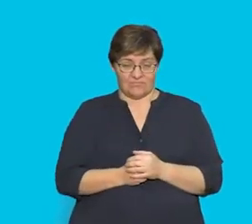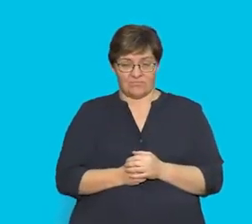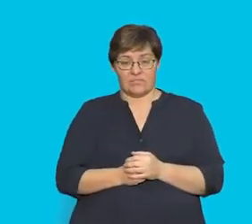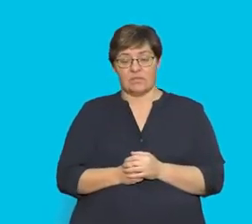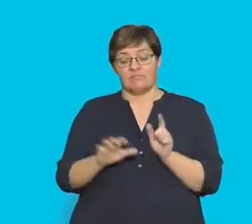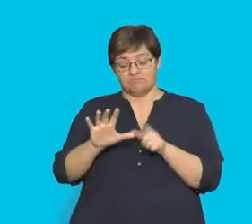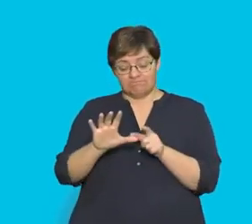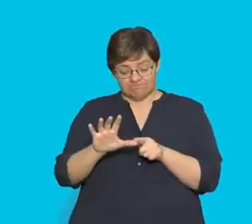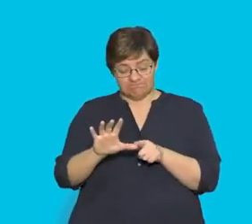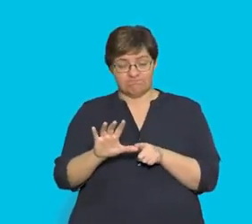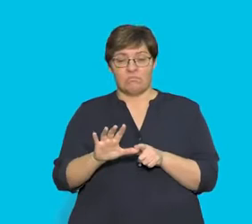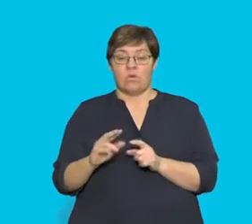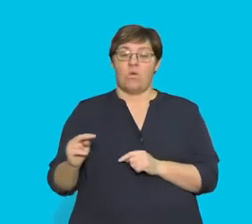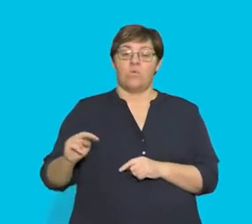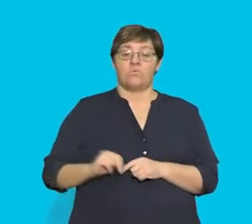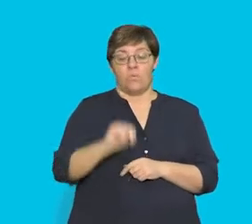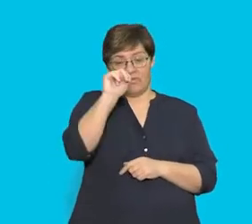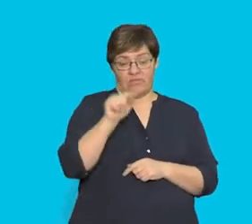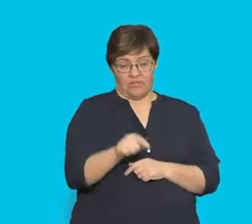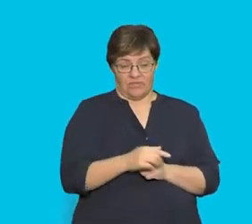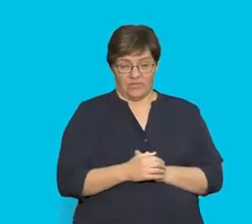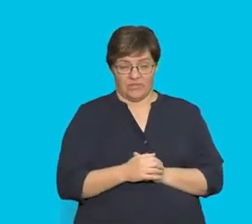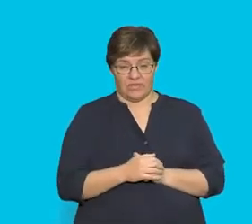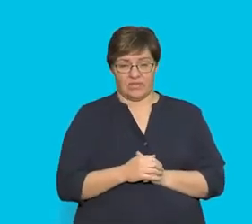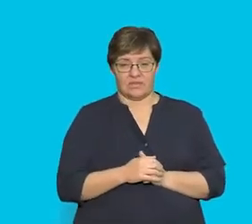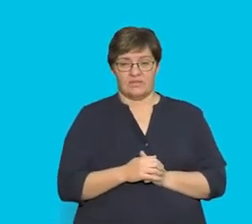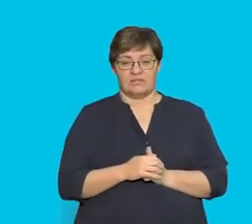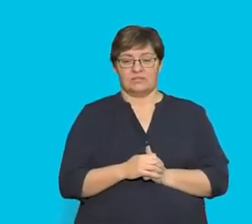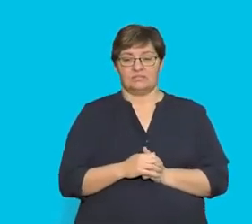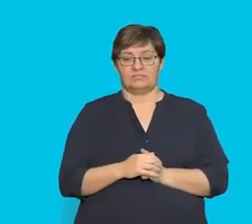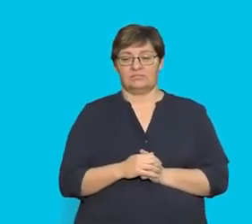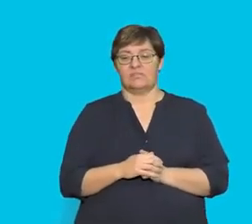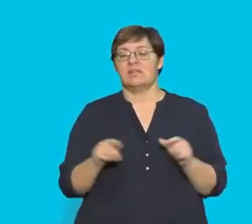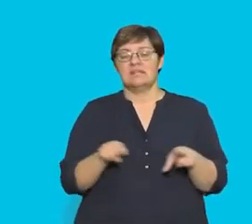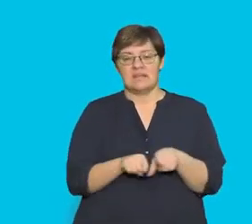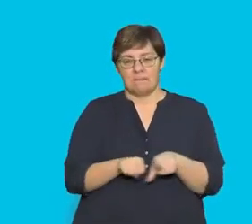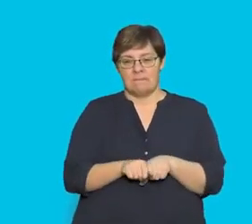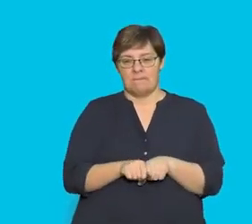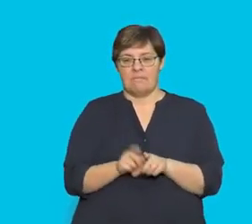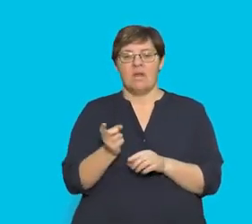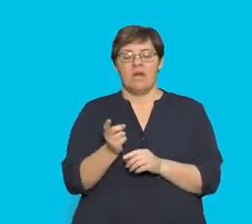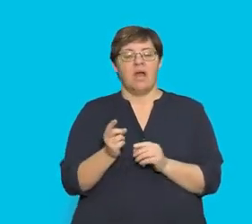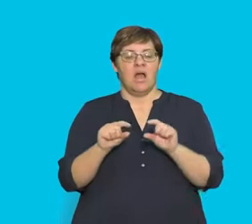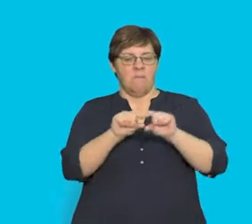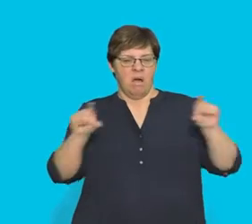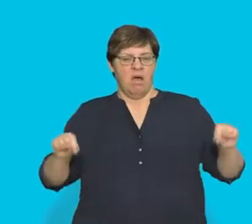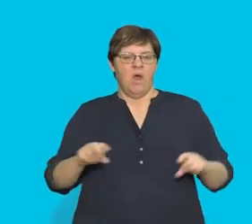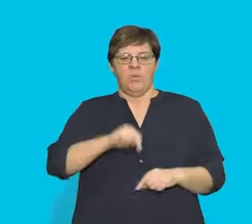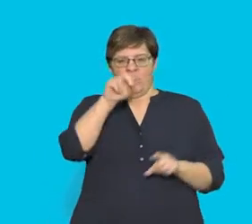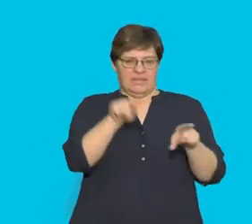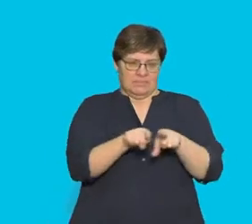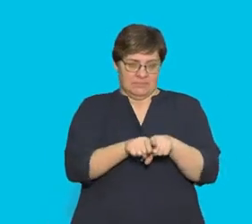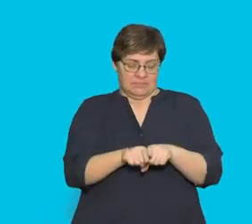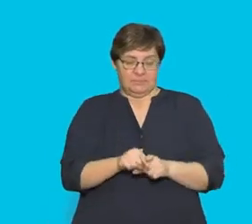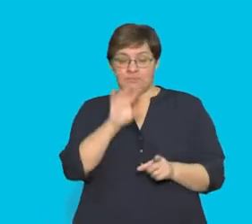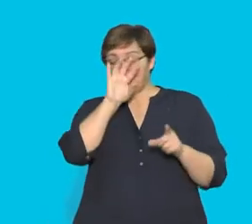direction of the North Pole. And the North Pole is like the North Pole of a bar magnet. What we